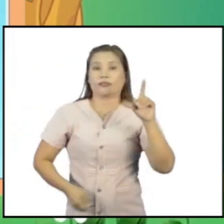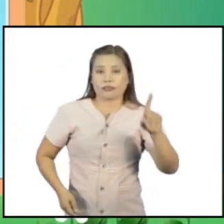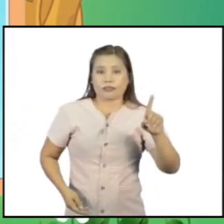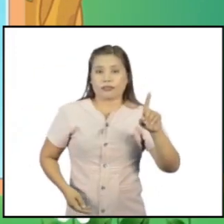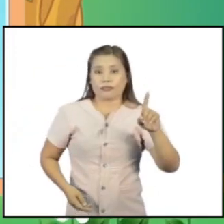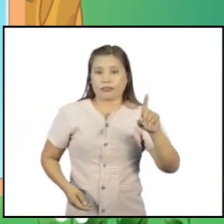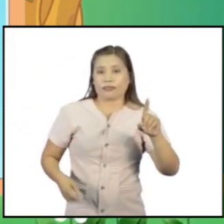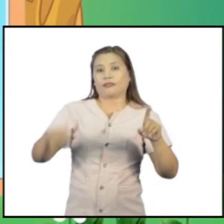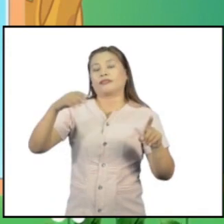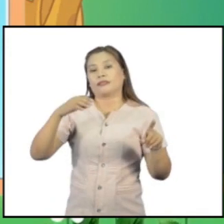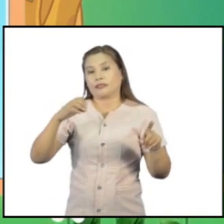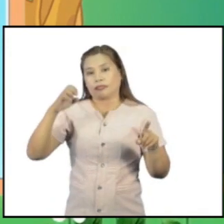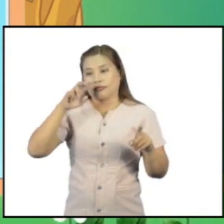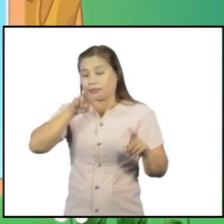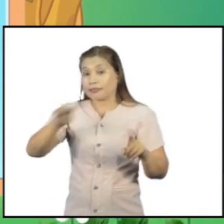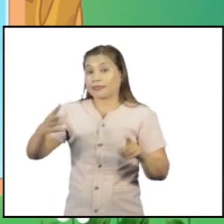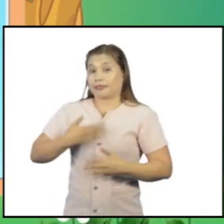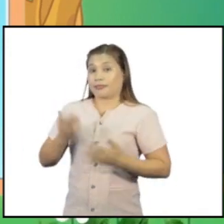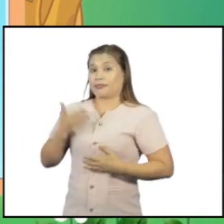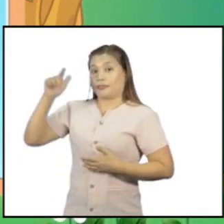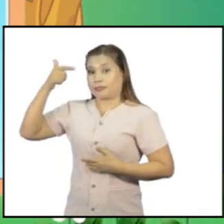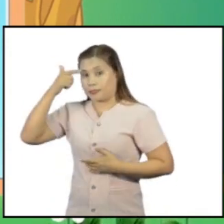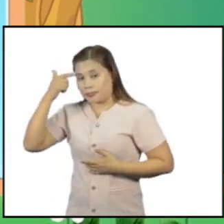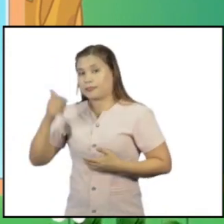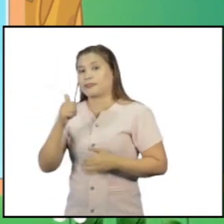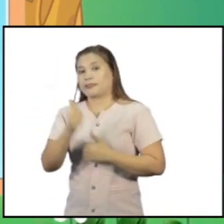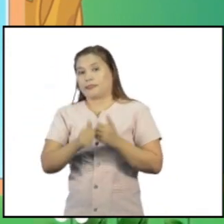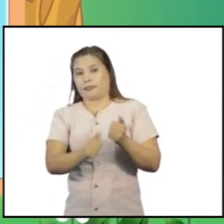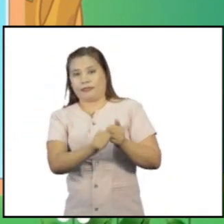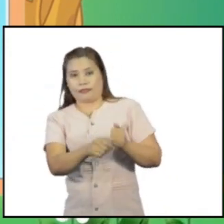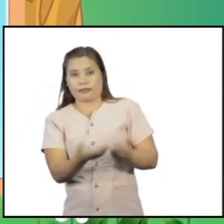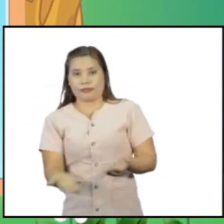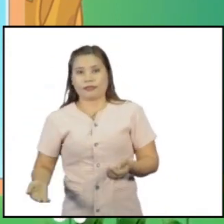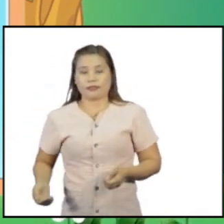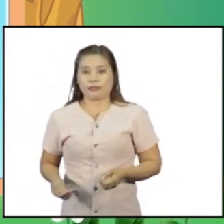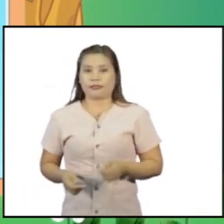D. He is happy seeing Gino every day. The correct